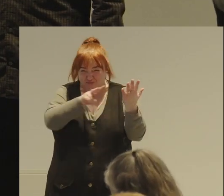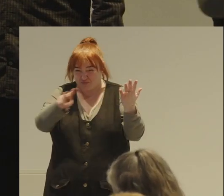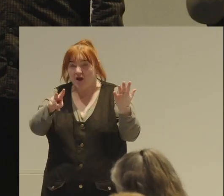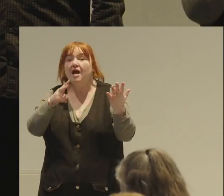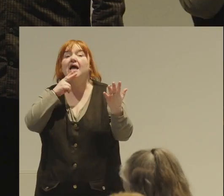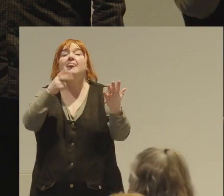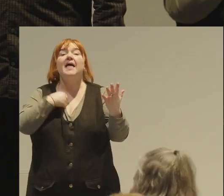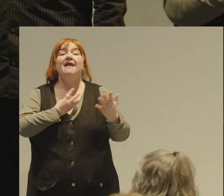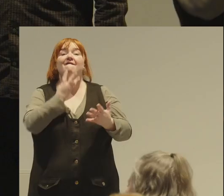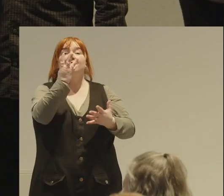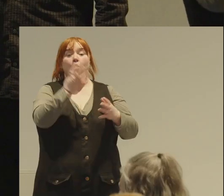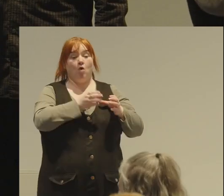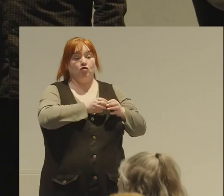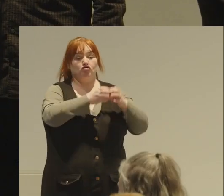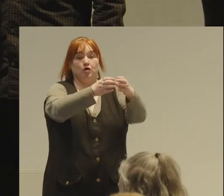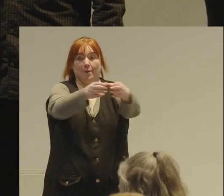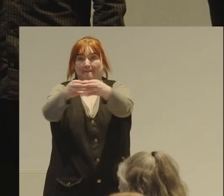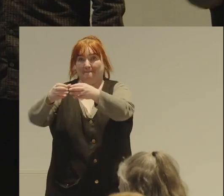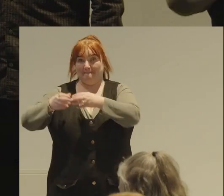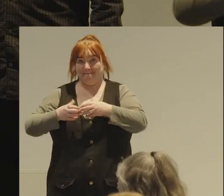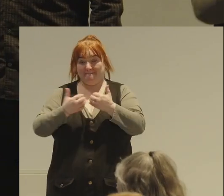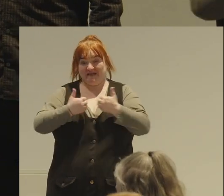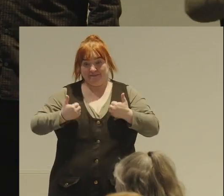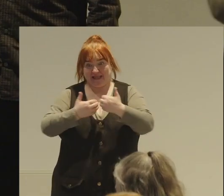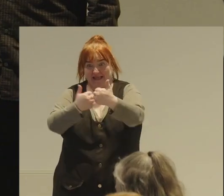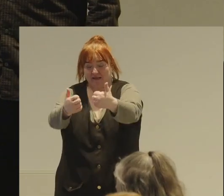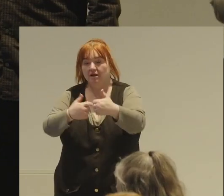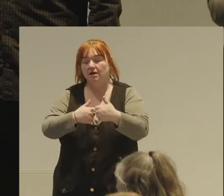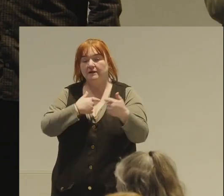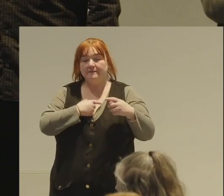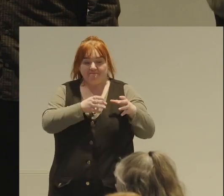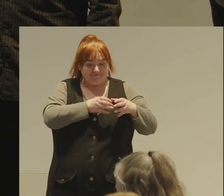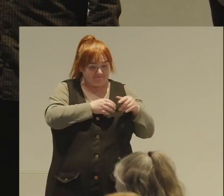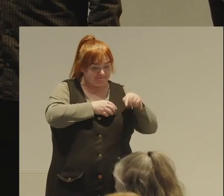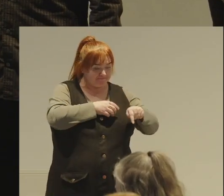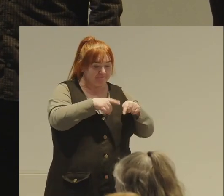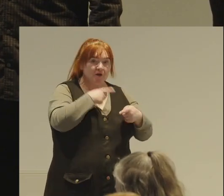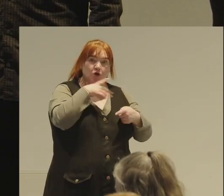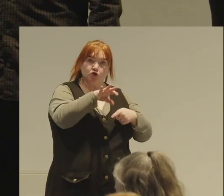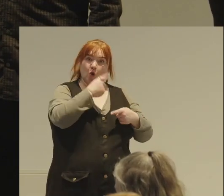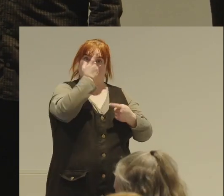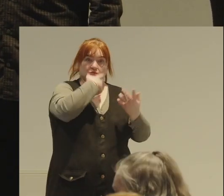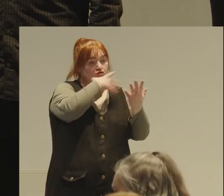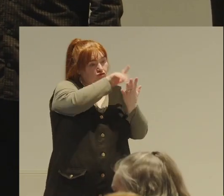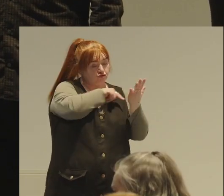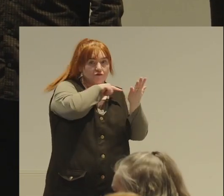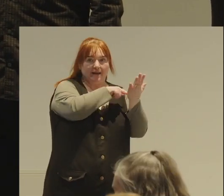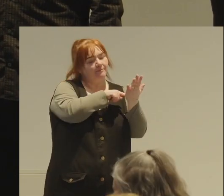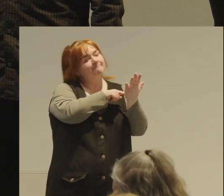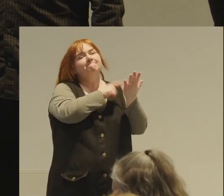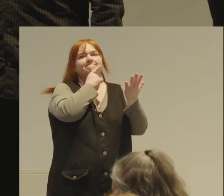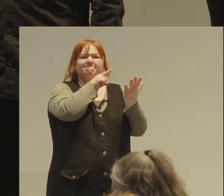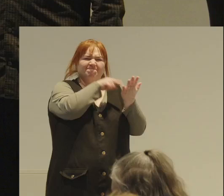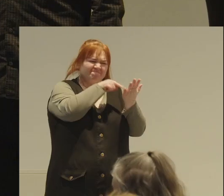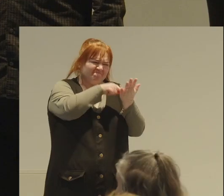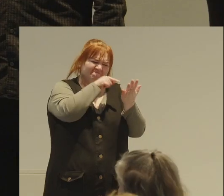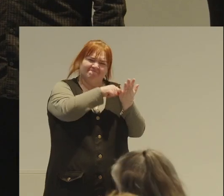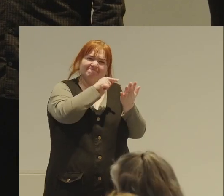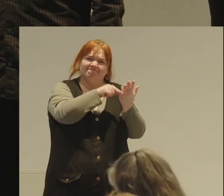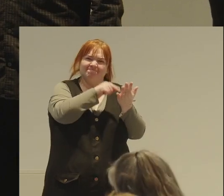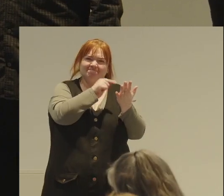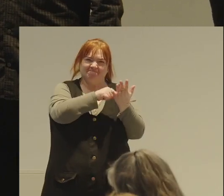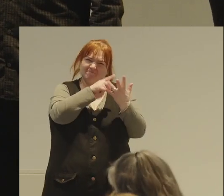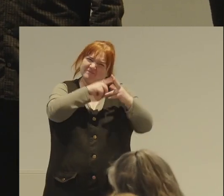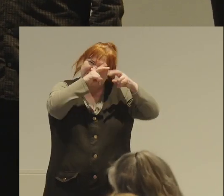like 4 groups, and then each of us like chose which one we wanted, and then we got to like